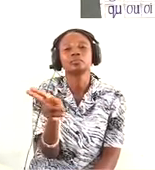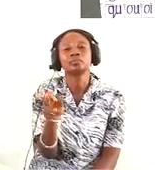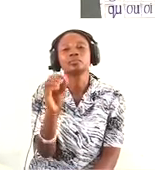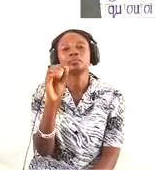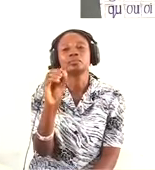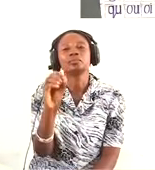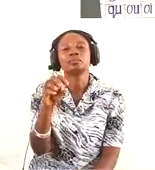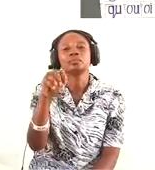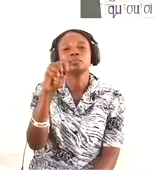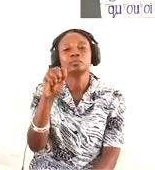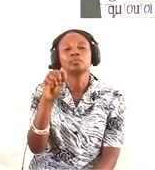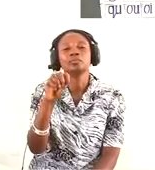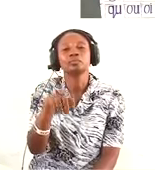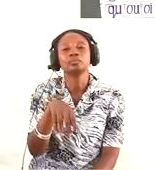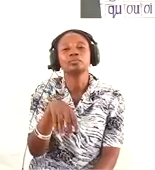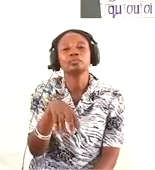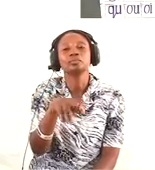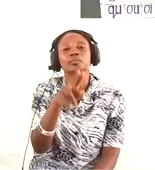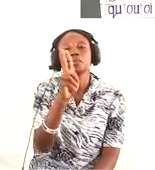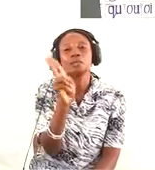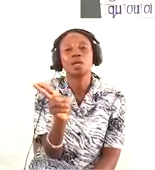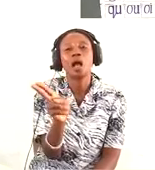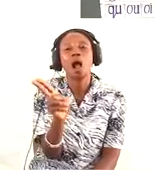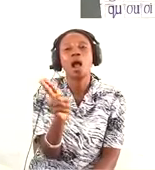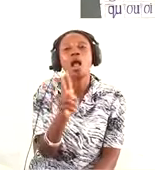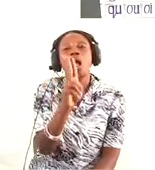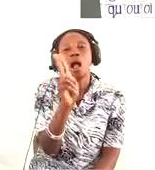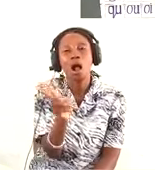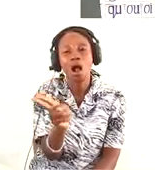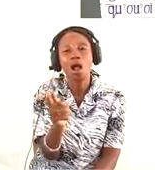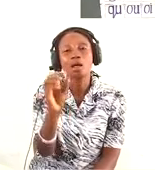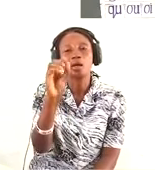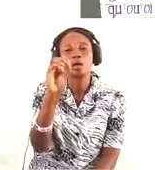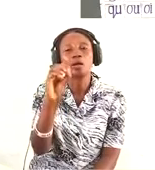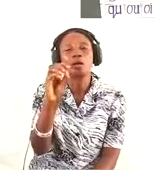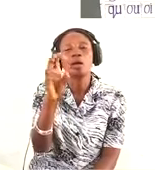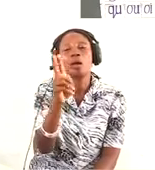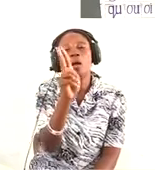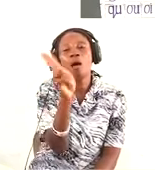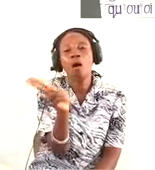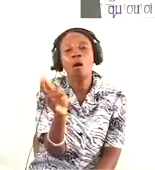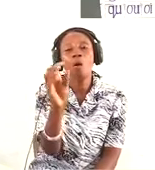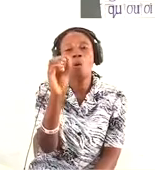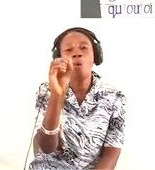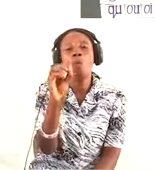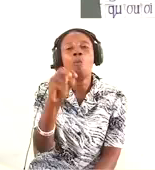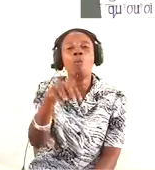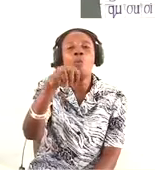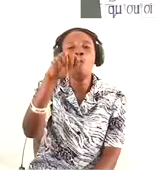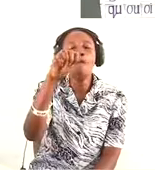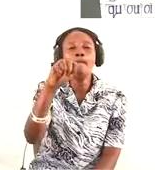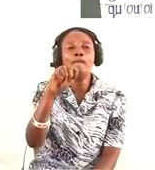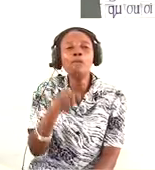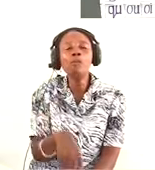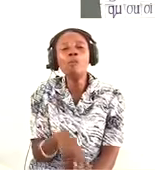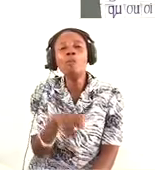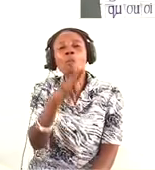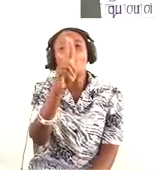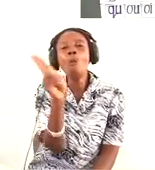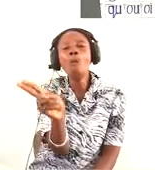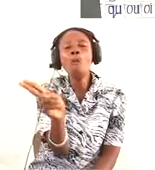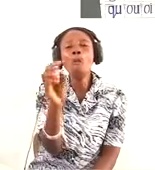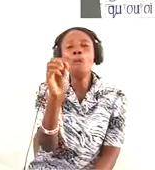ho. And this is ho. What is the sound? What is the sound? Good. Let's try